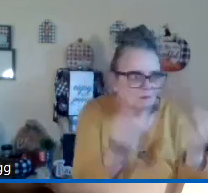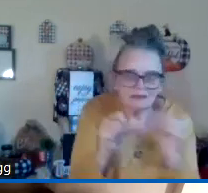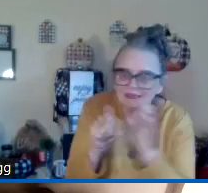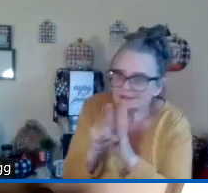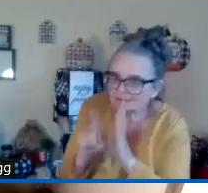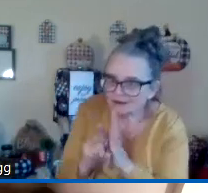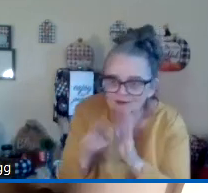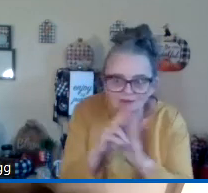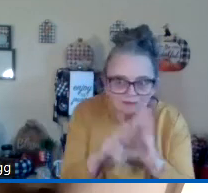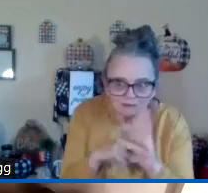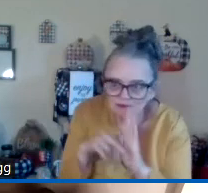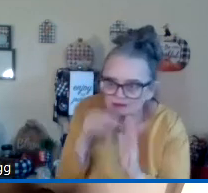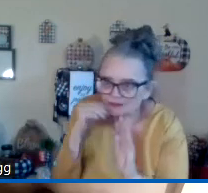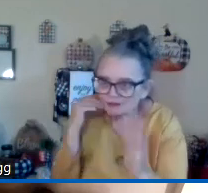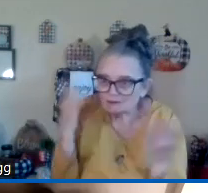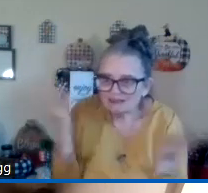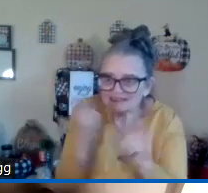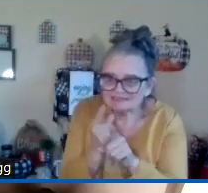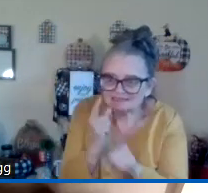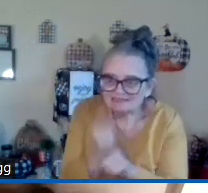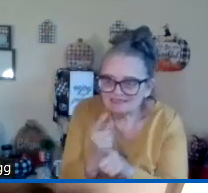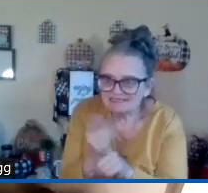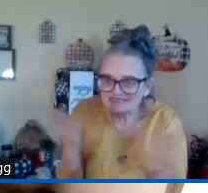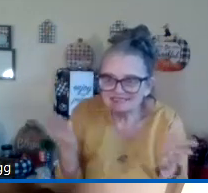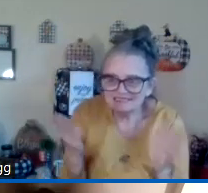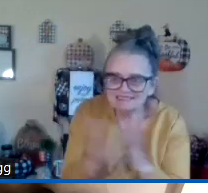want to obey the laws, the rules at home, right?